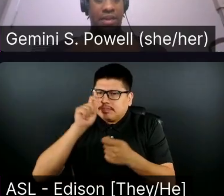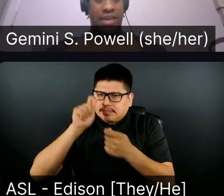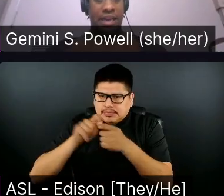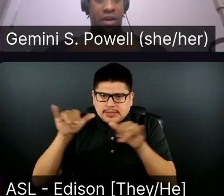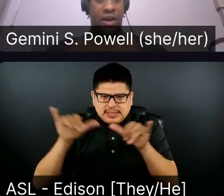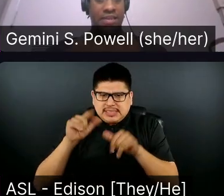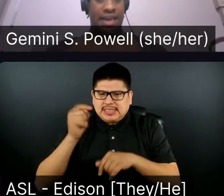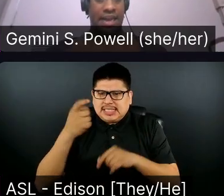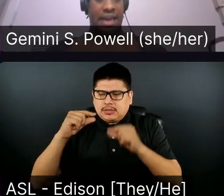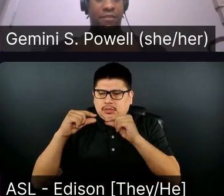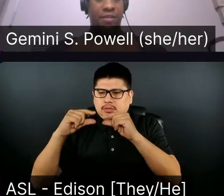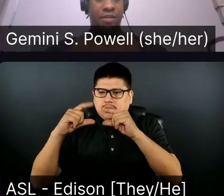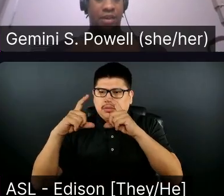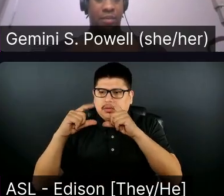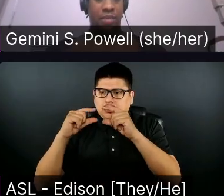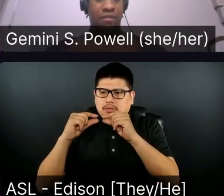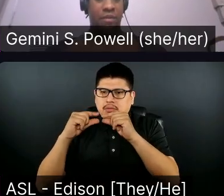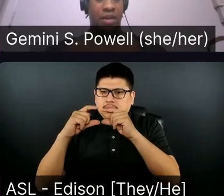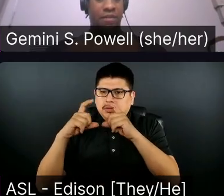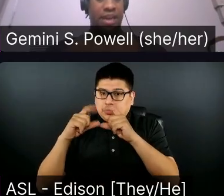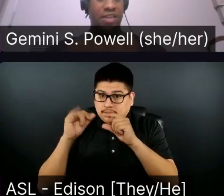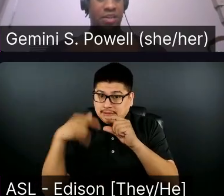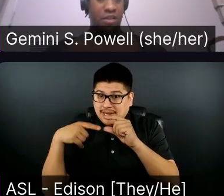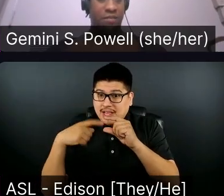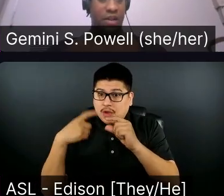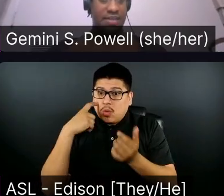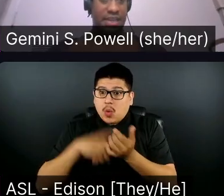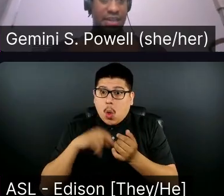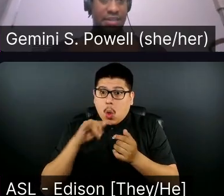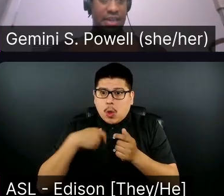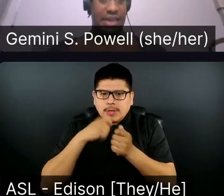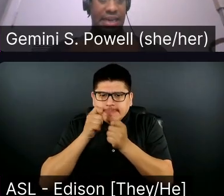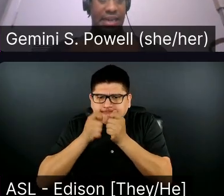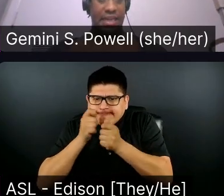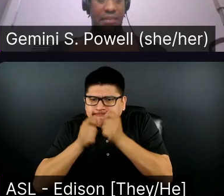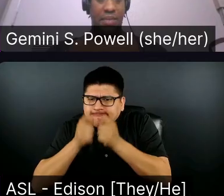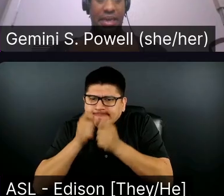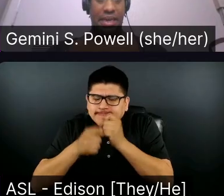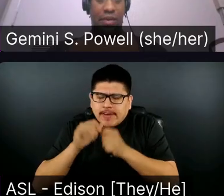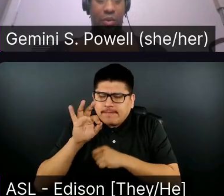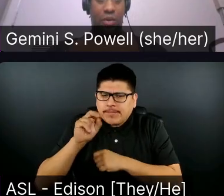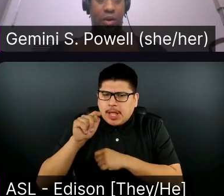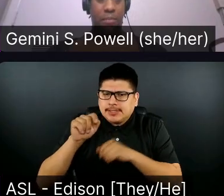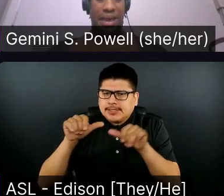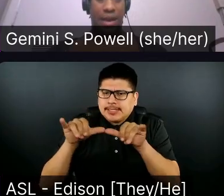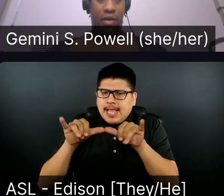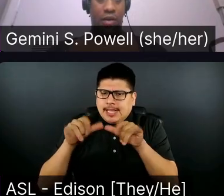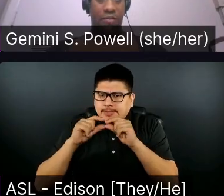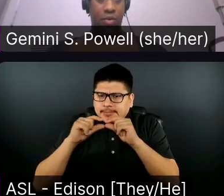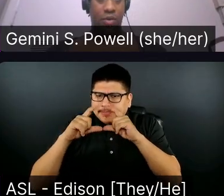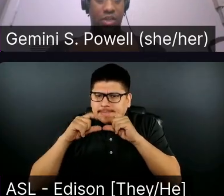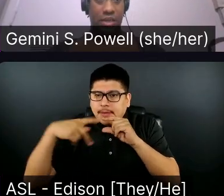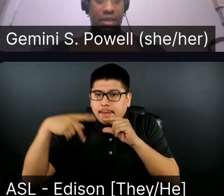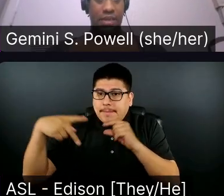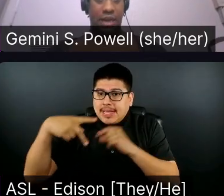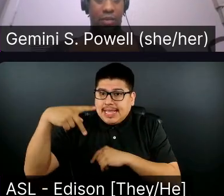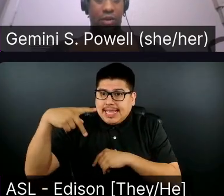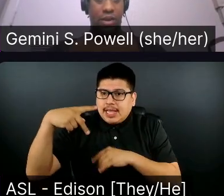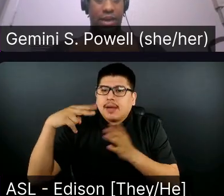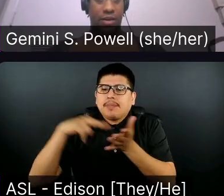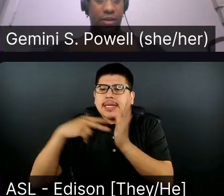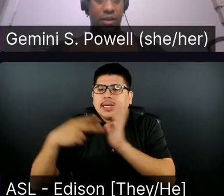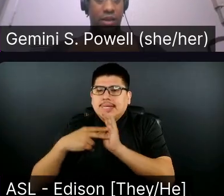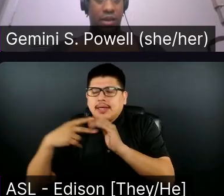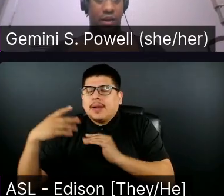notice down here is that I've done a bit of a modification on the font size in the P or paragraph portion that